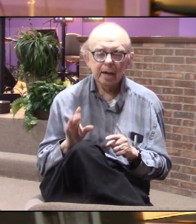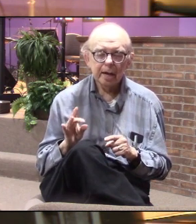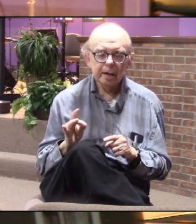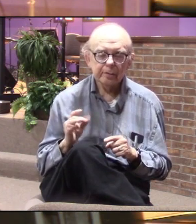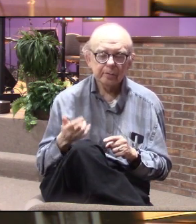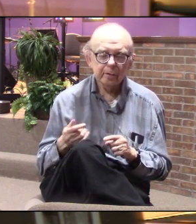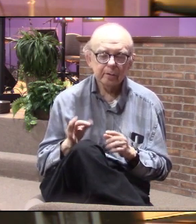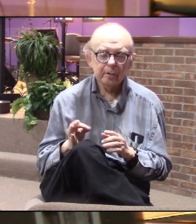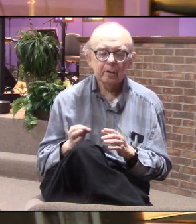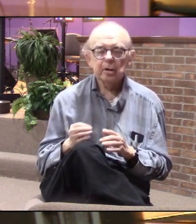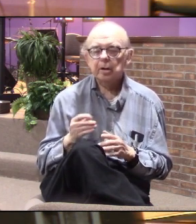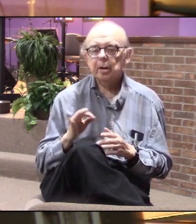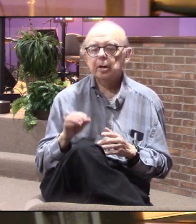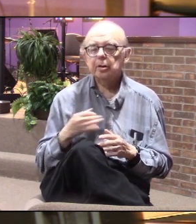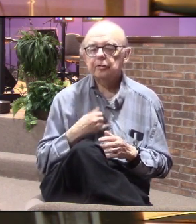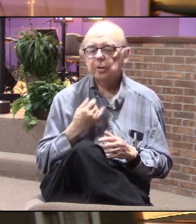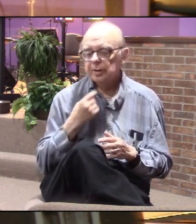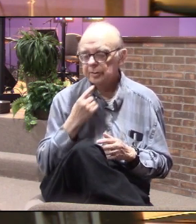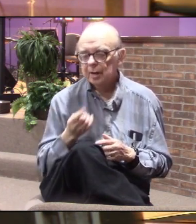So what did Jonah say?